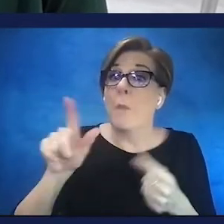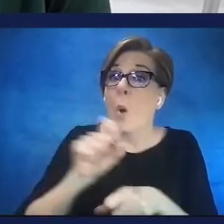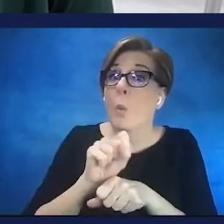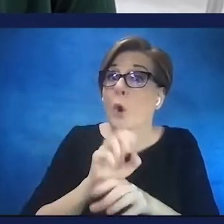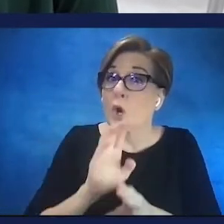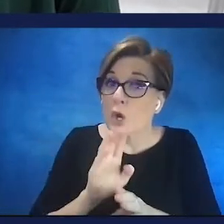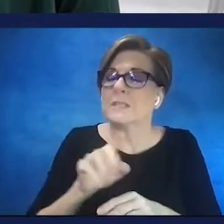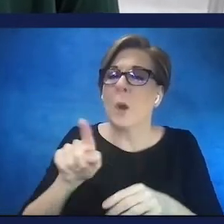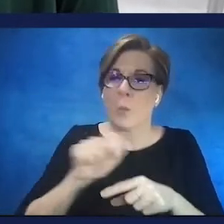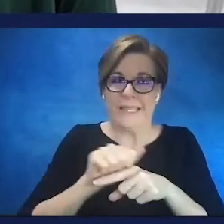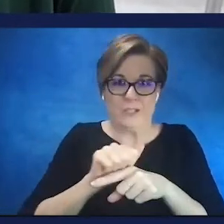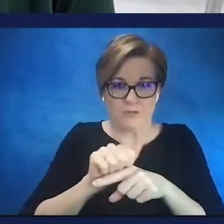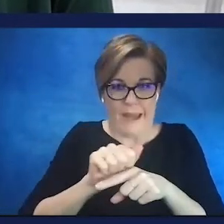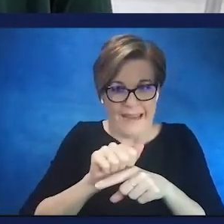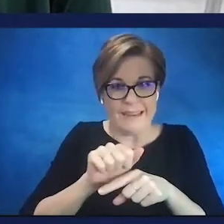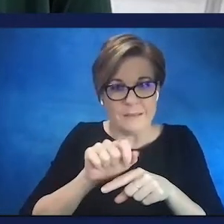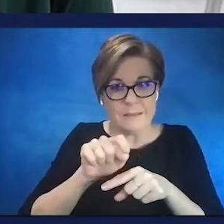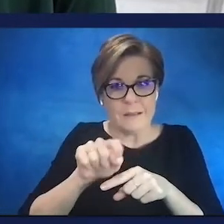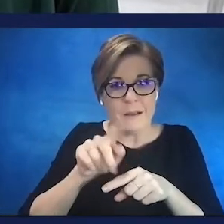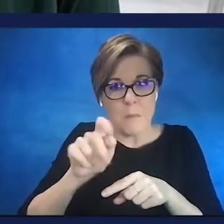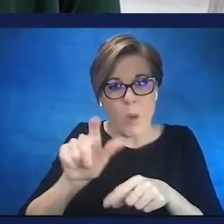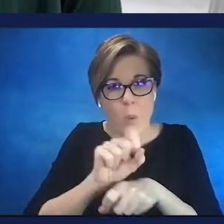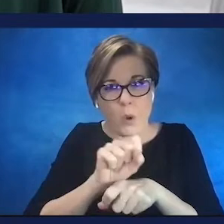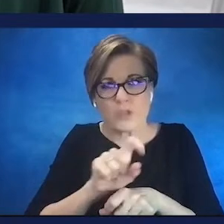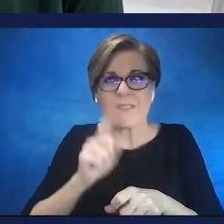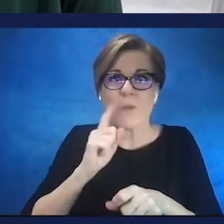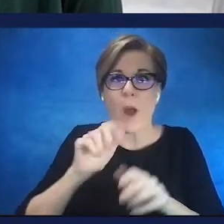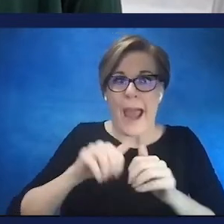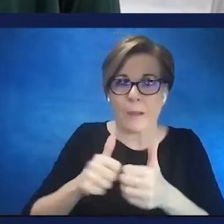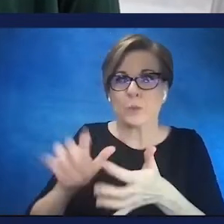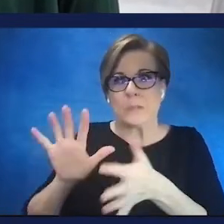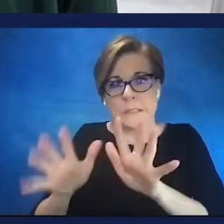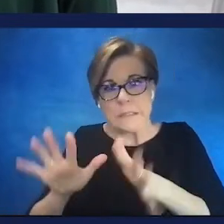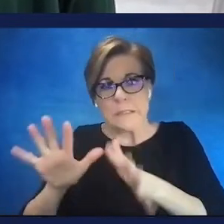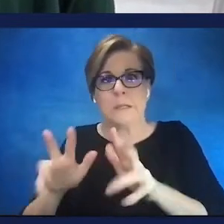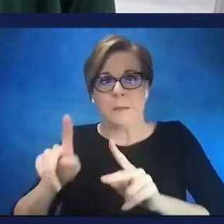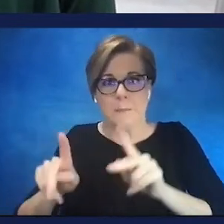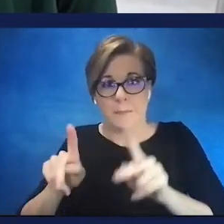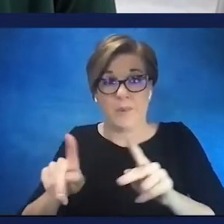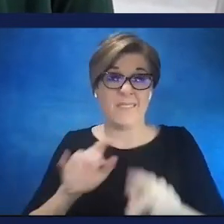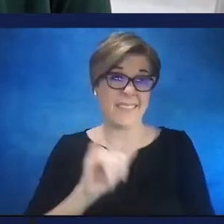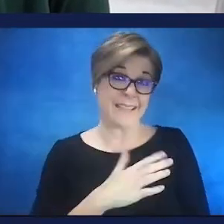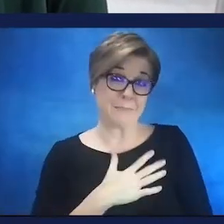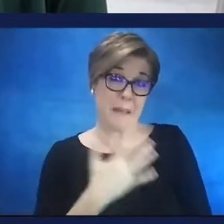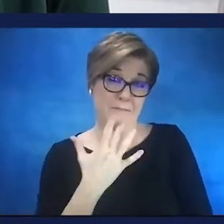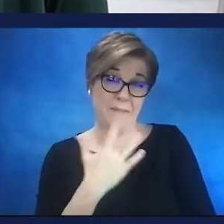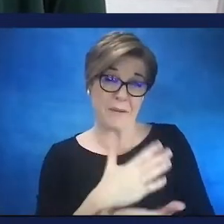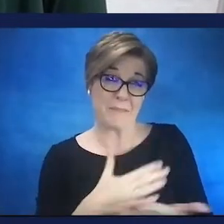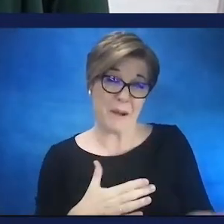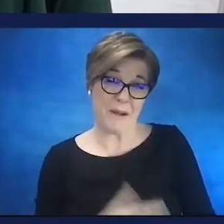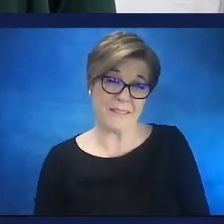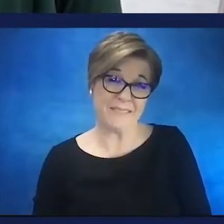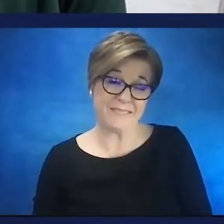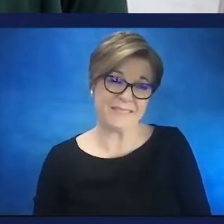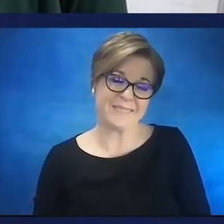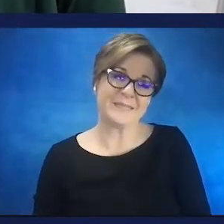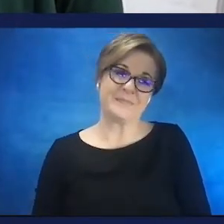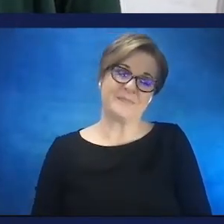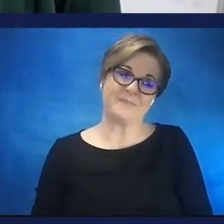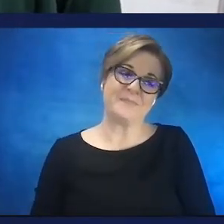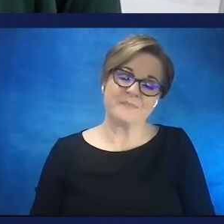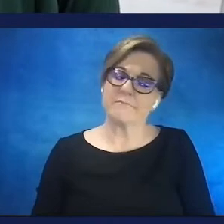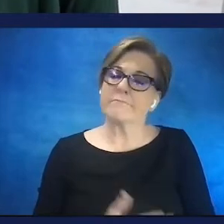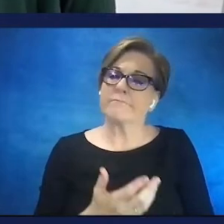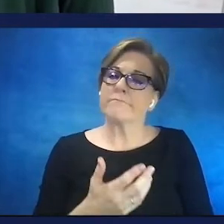is training them on having some of those difficult conversations. That's correct, and that's kind of my favorite part. Yeah, so being able